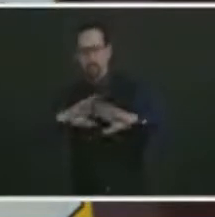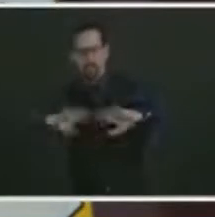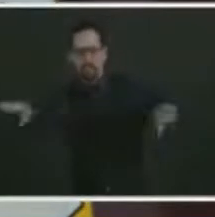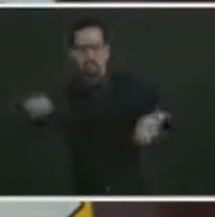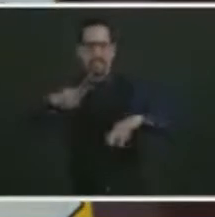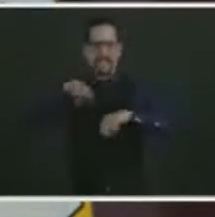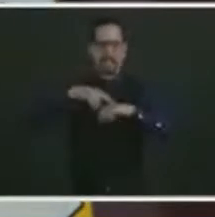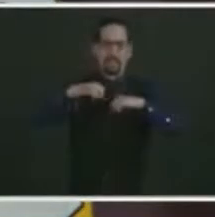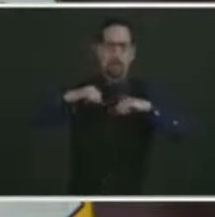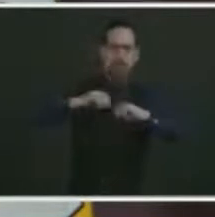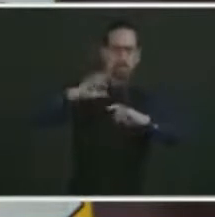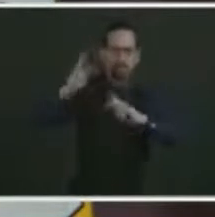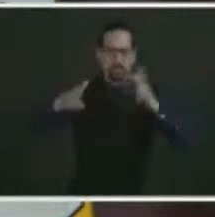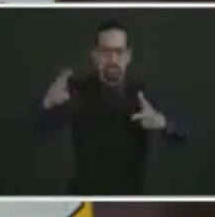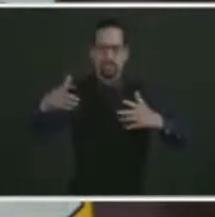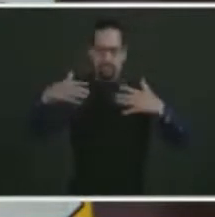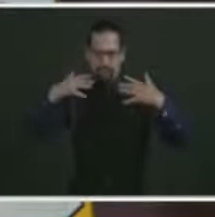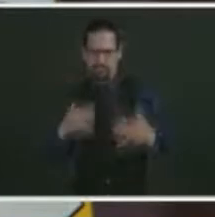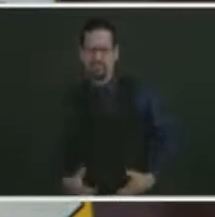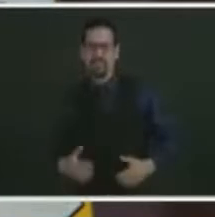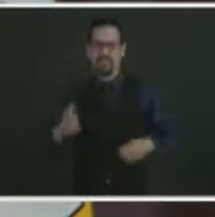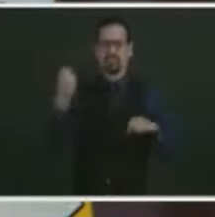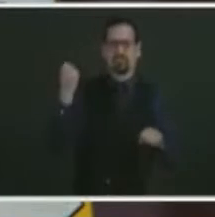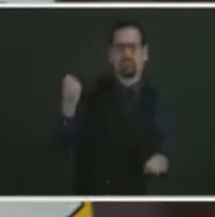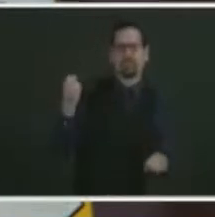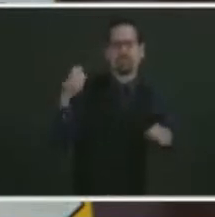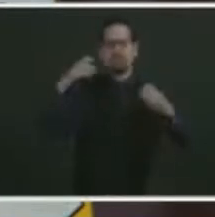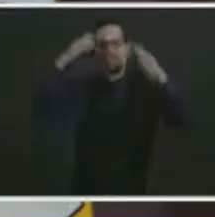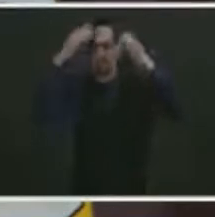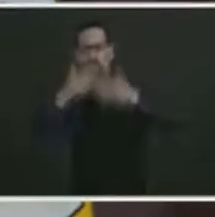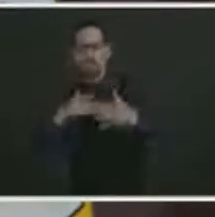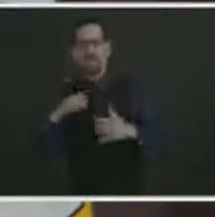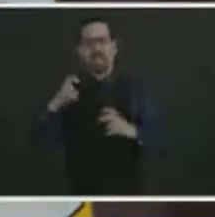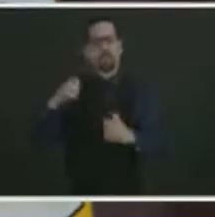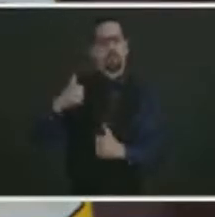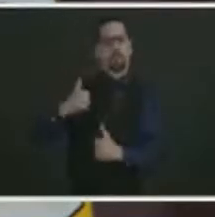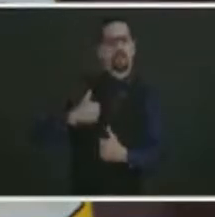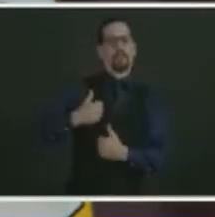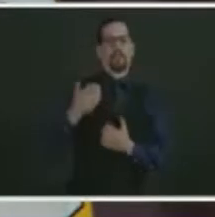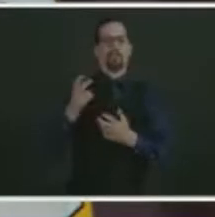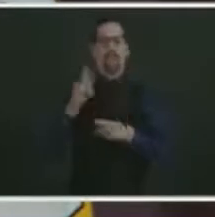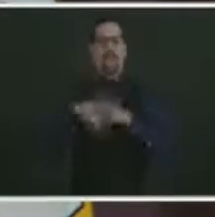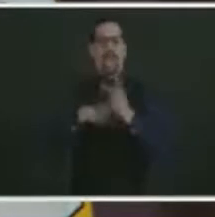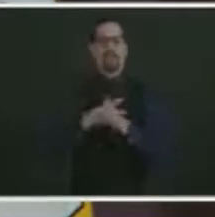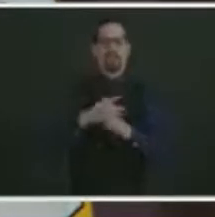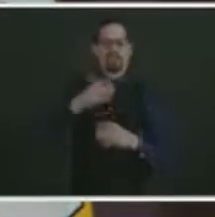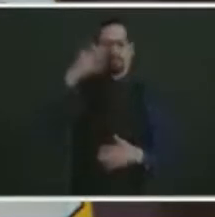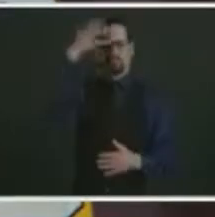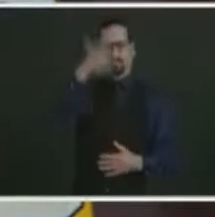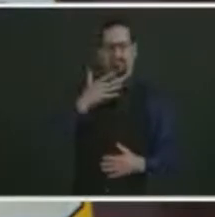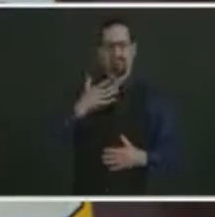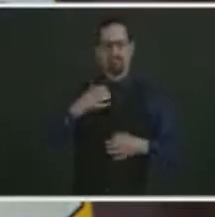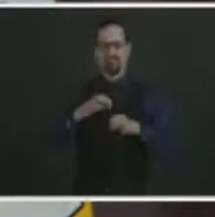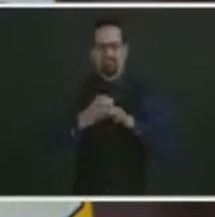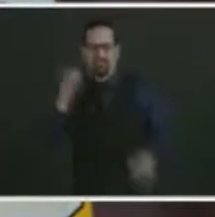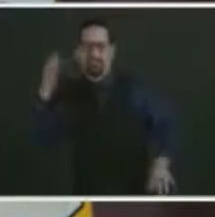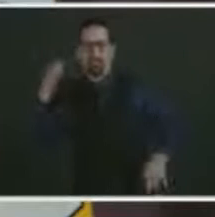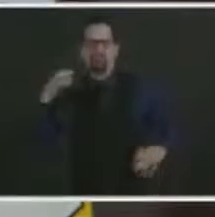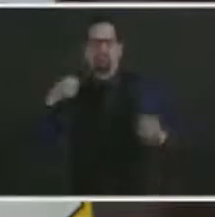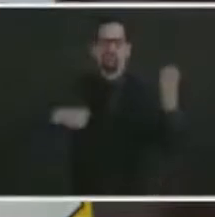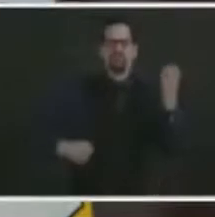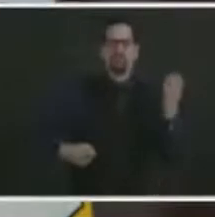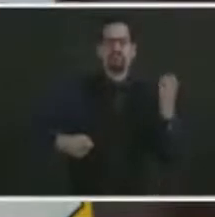people would see was military-type folks in the streets with riot gear, Humvees, hearing the